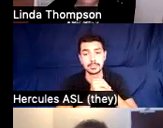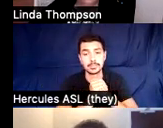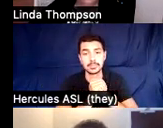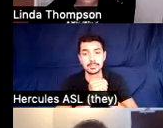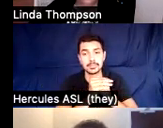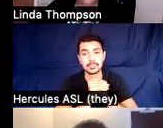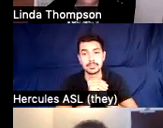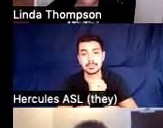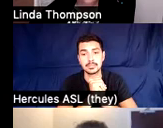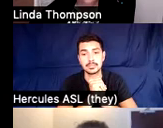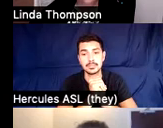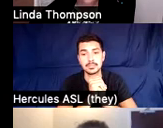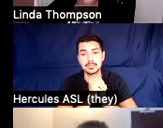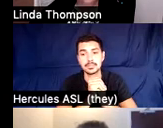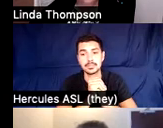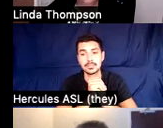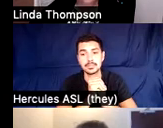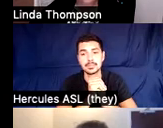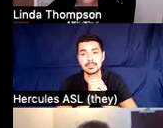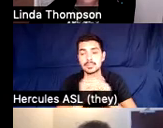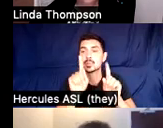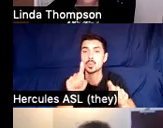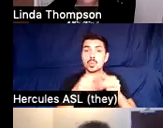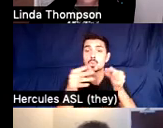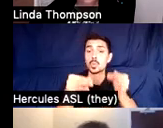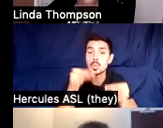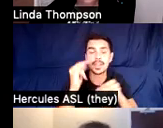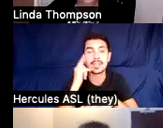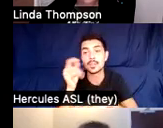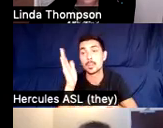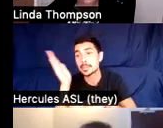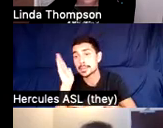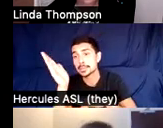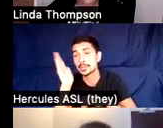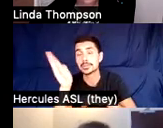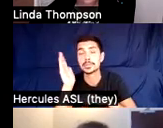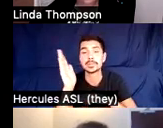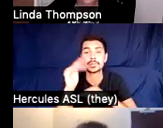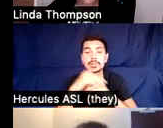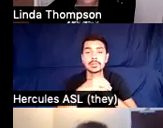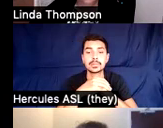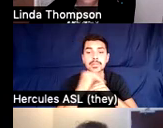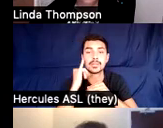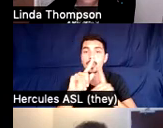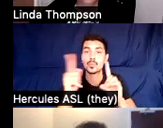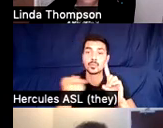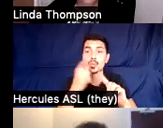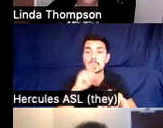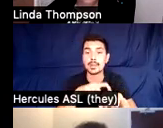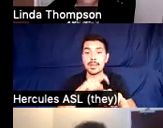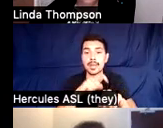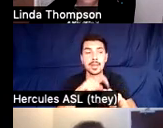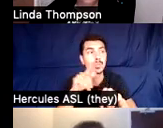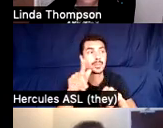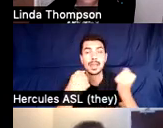got to go into the courtroom, if you got to do a presentation, if it's your first time being an advocate for